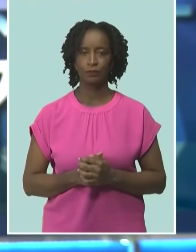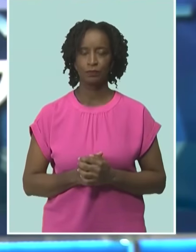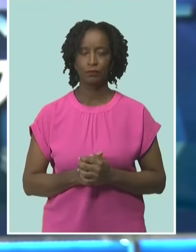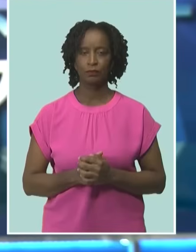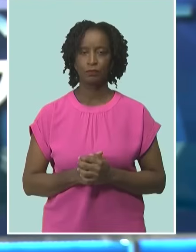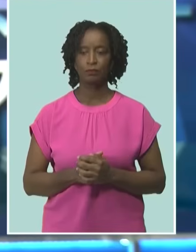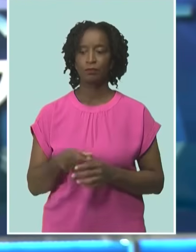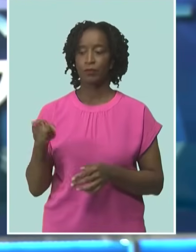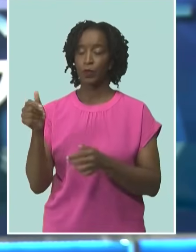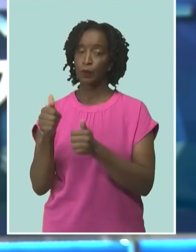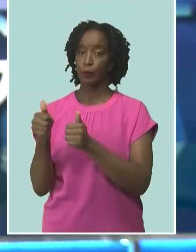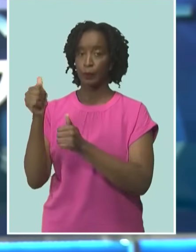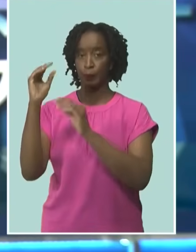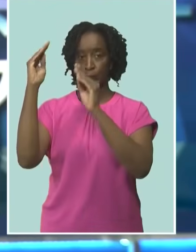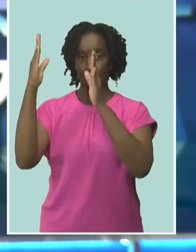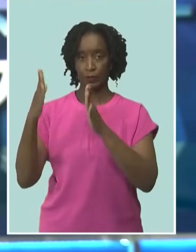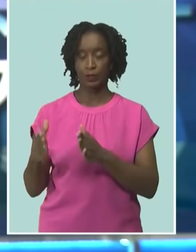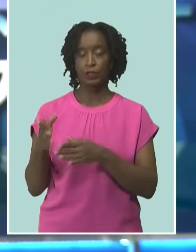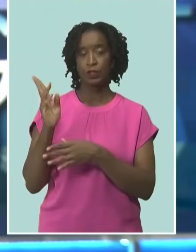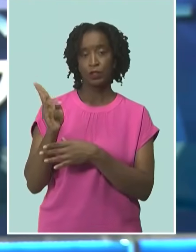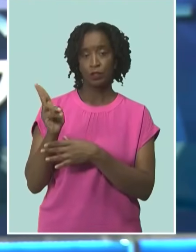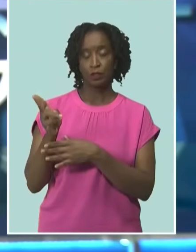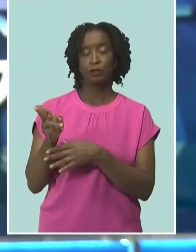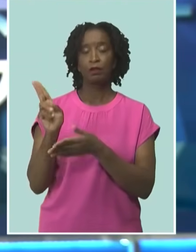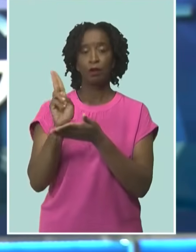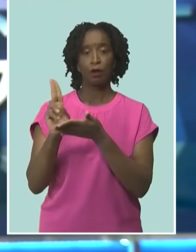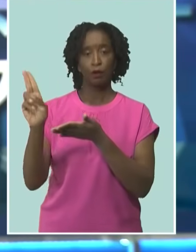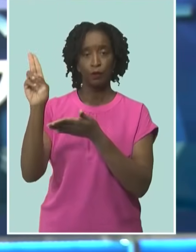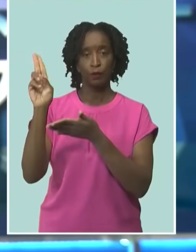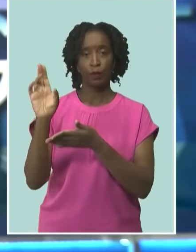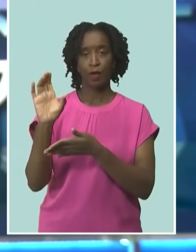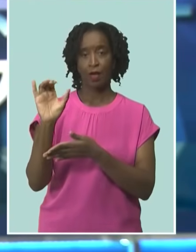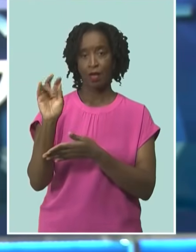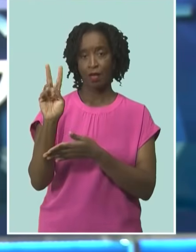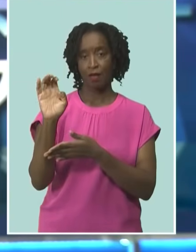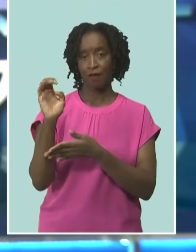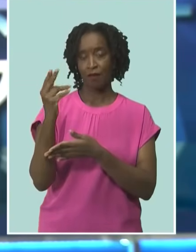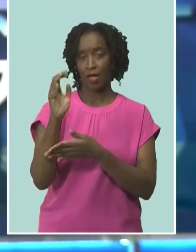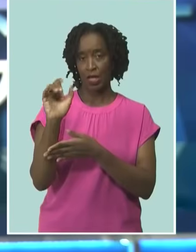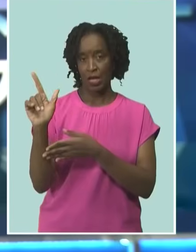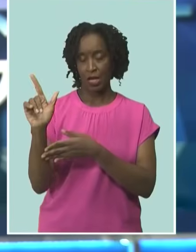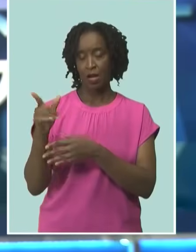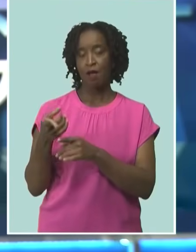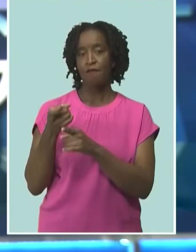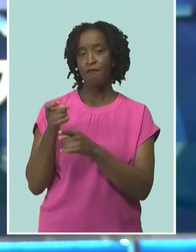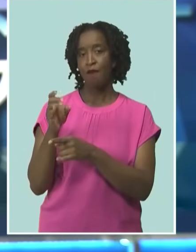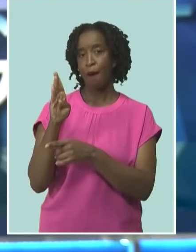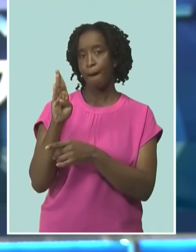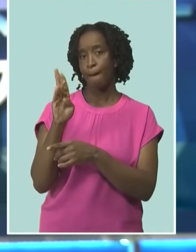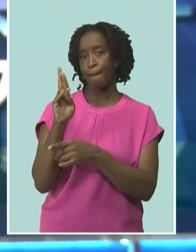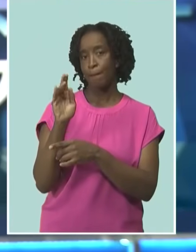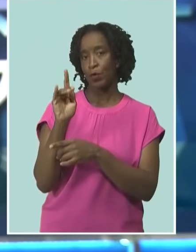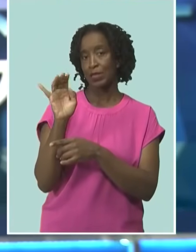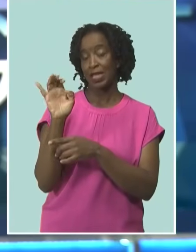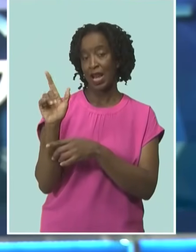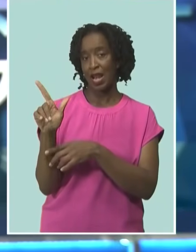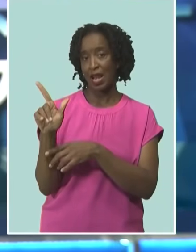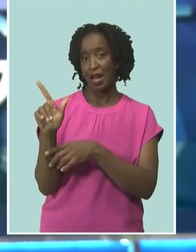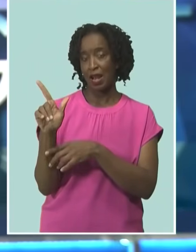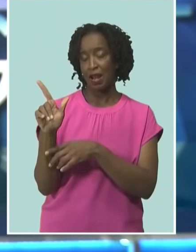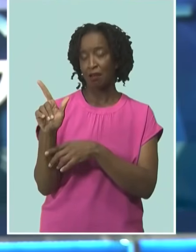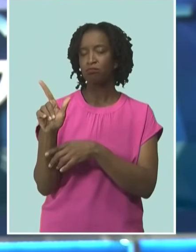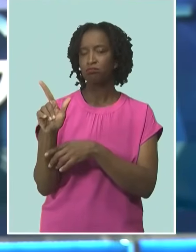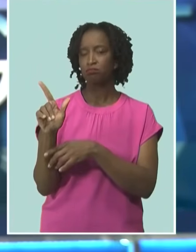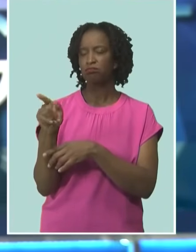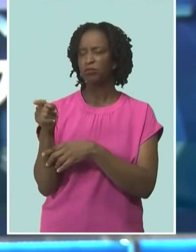Senior lecturer in history at the University of the West Indies Cape Hill campus, Brazilian professor Elaine Rocha is set on telling